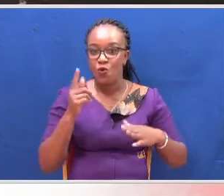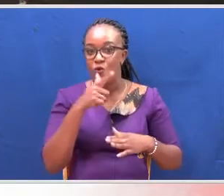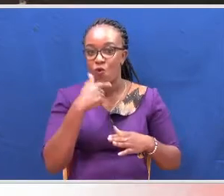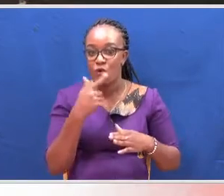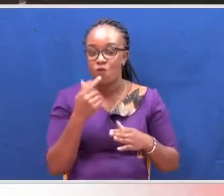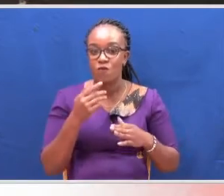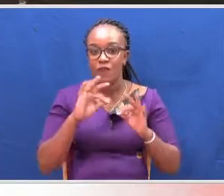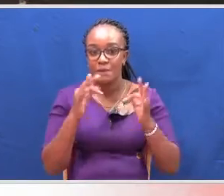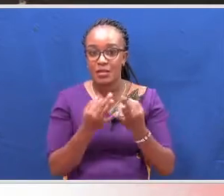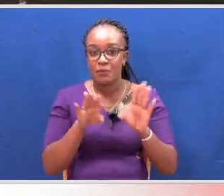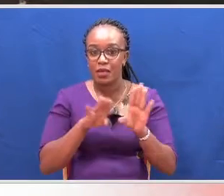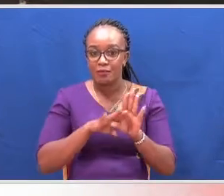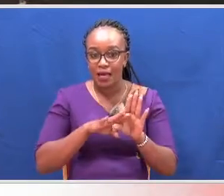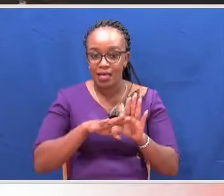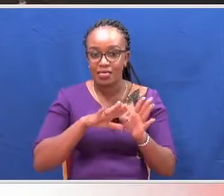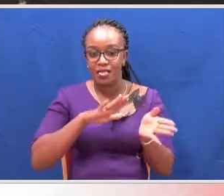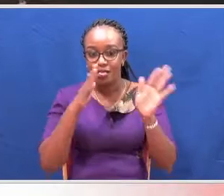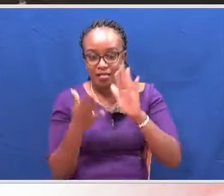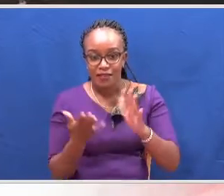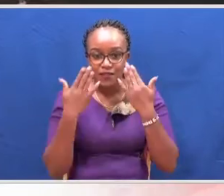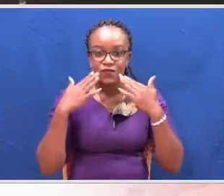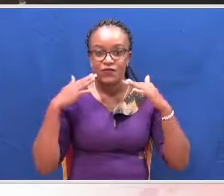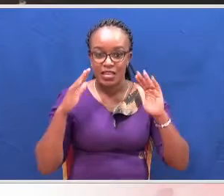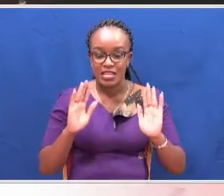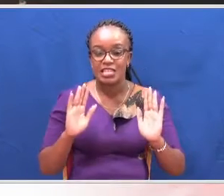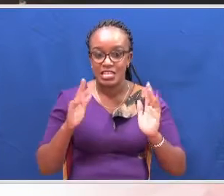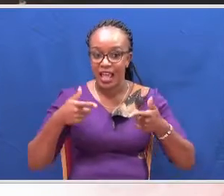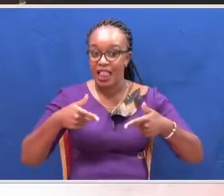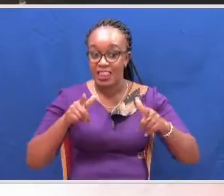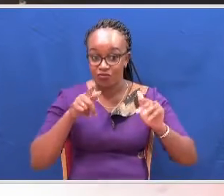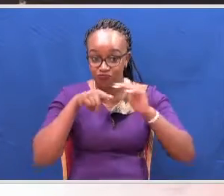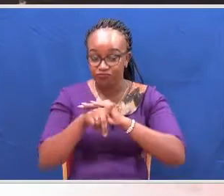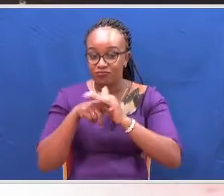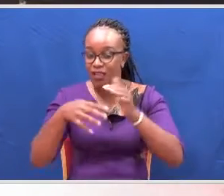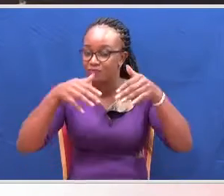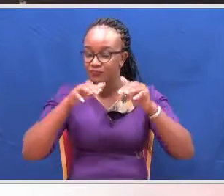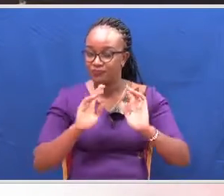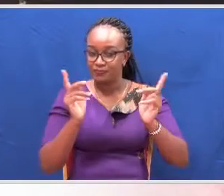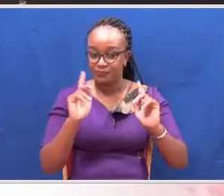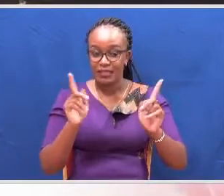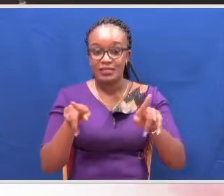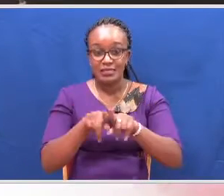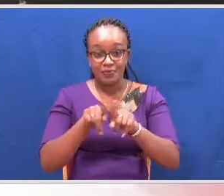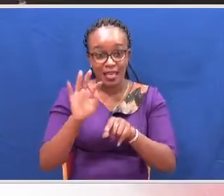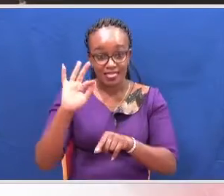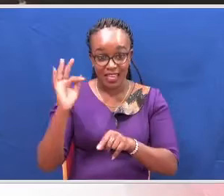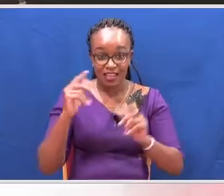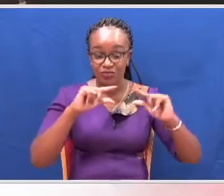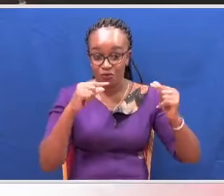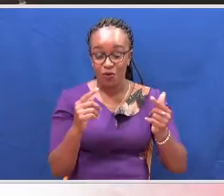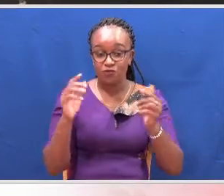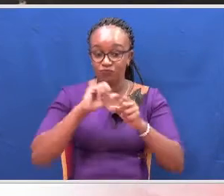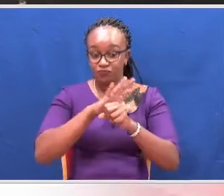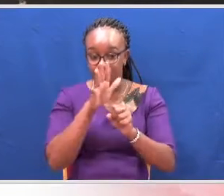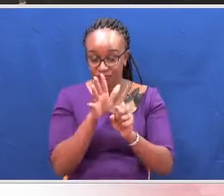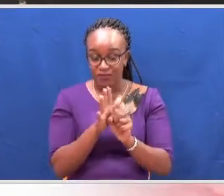people. This follows the increasing number of COVID-19 infections as the country glares at the third wave of the coronavirus disease. But President